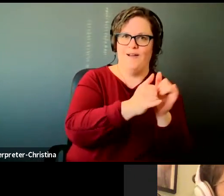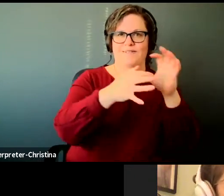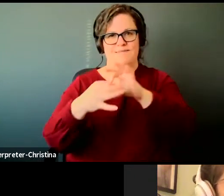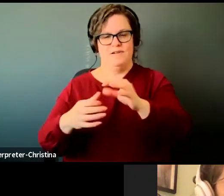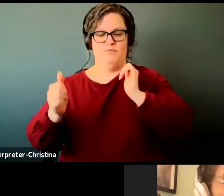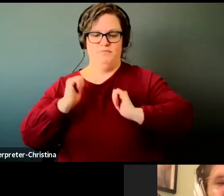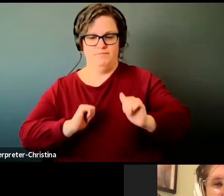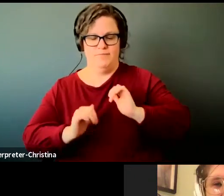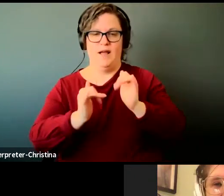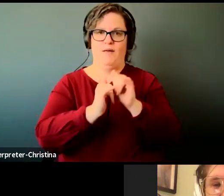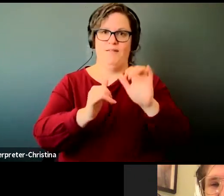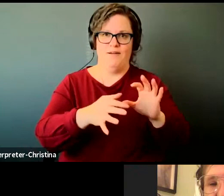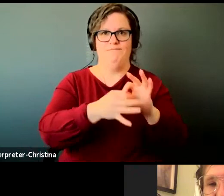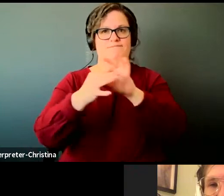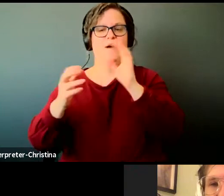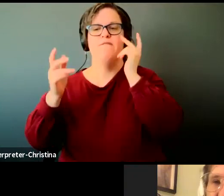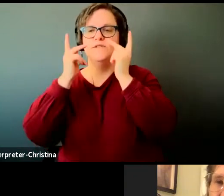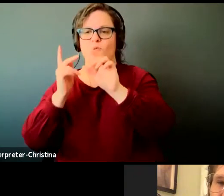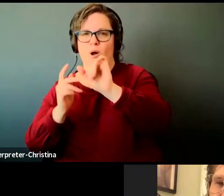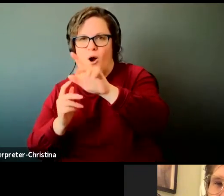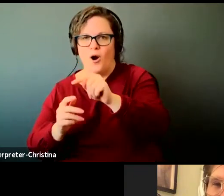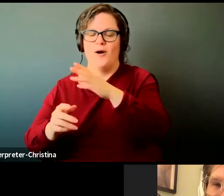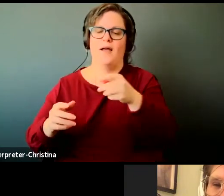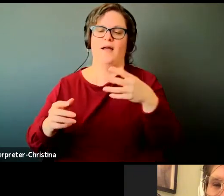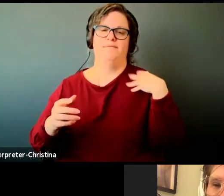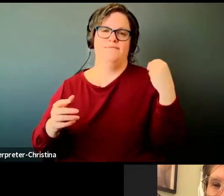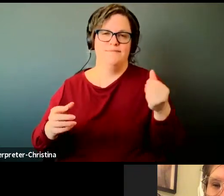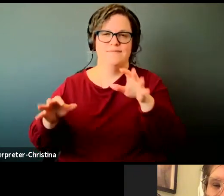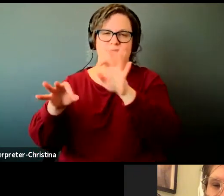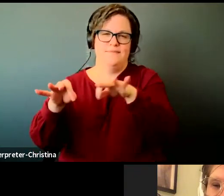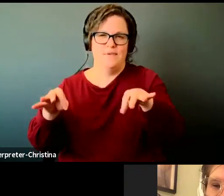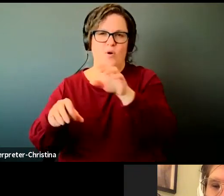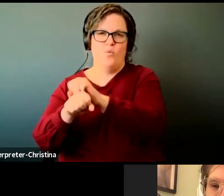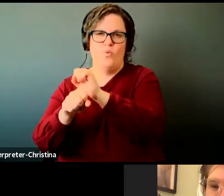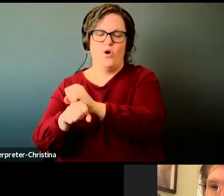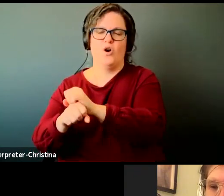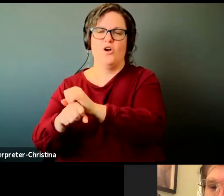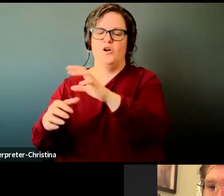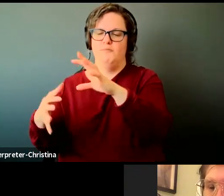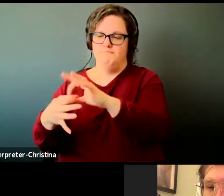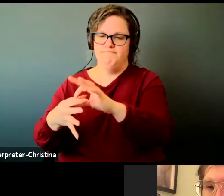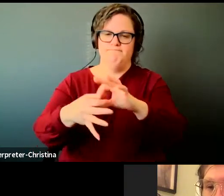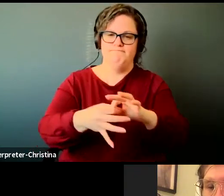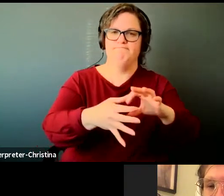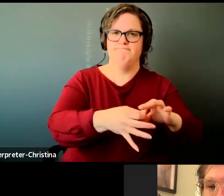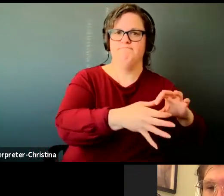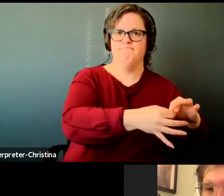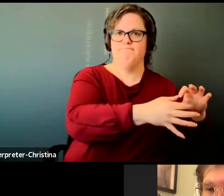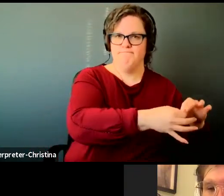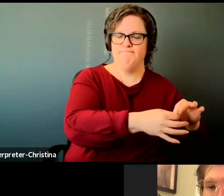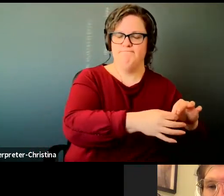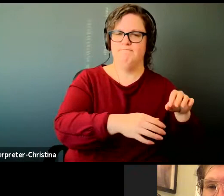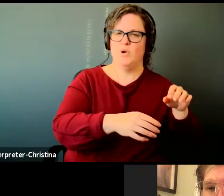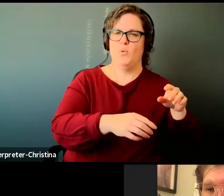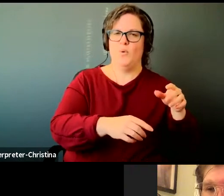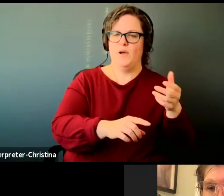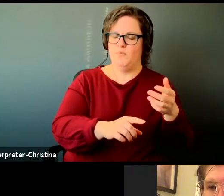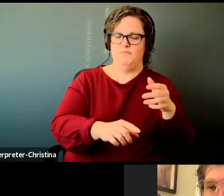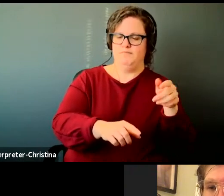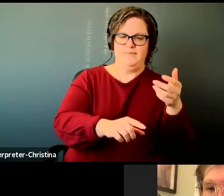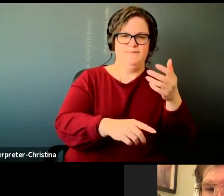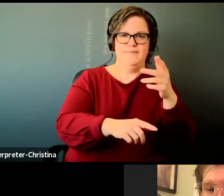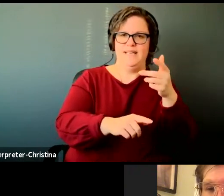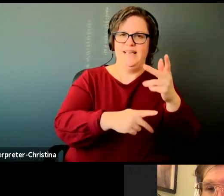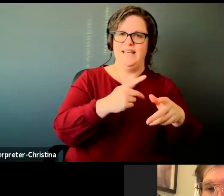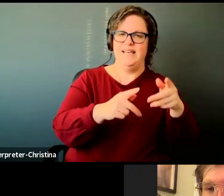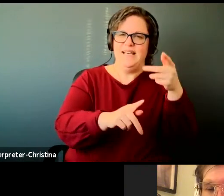my visual arts. And what are the interspaces between each of them? And what does each of the spaces allow me as an artist to